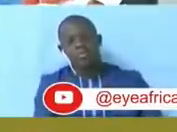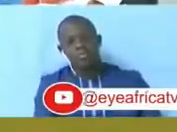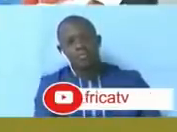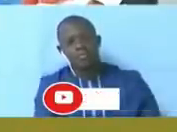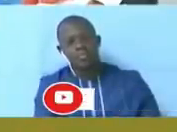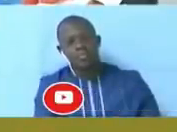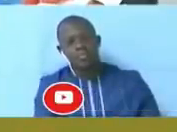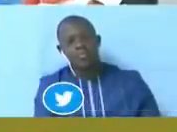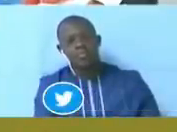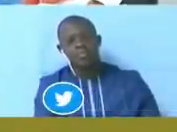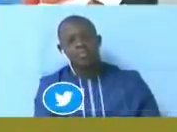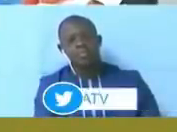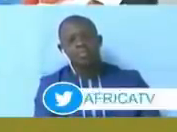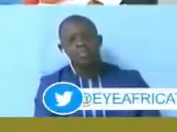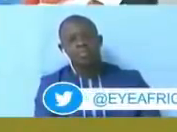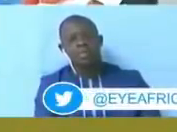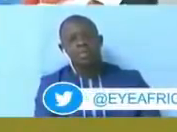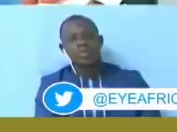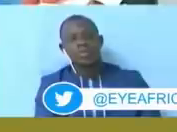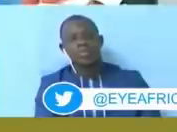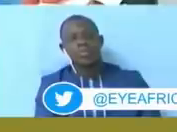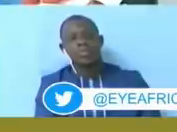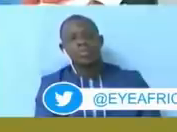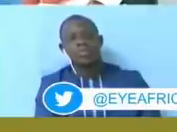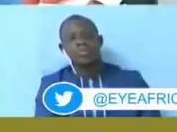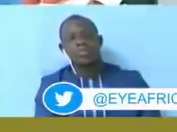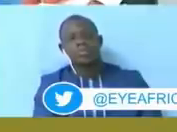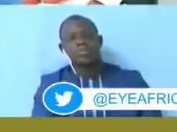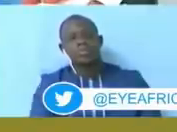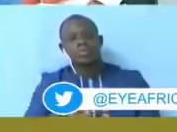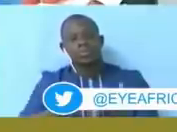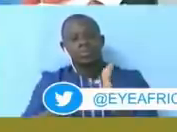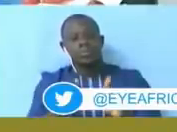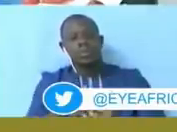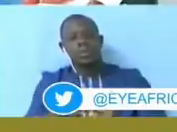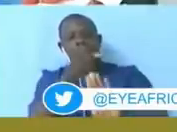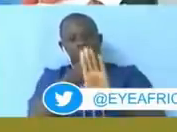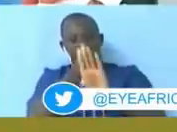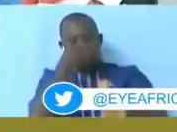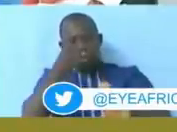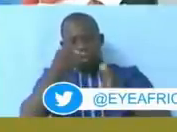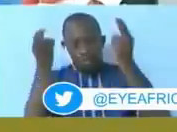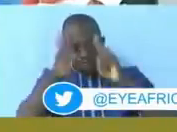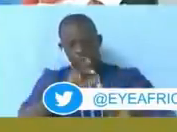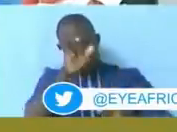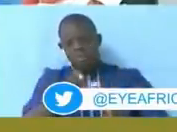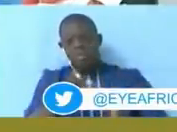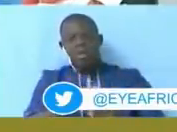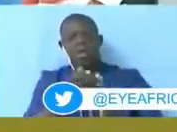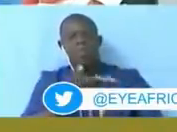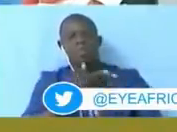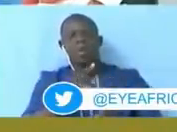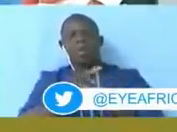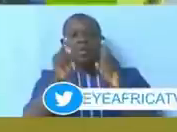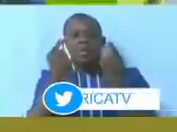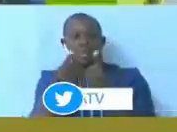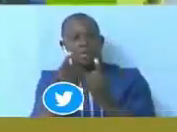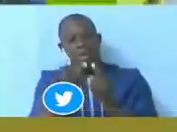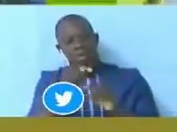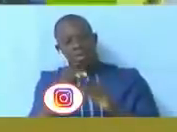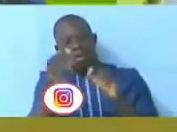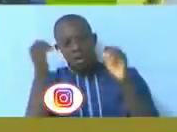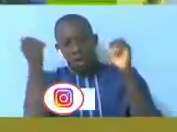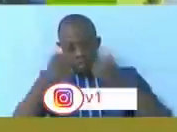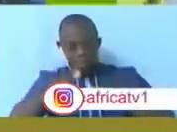So, in fact, defense counsel had valid fears about the particular judge in that case. And on fang mi lawyer mi yalan ko wole lote fang